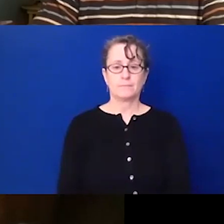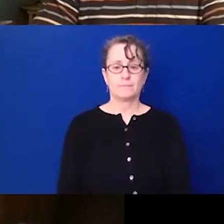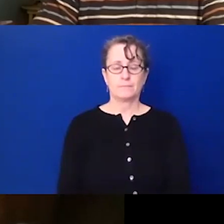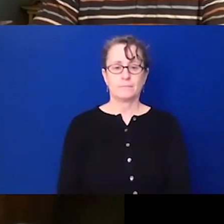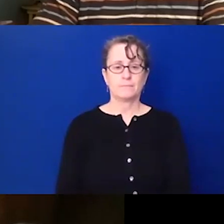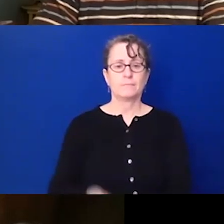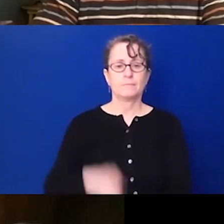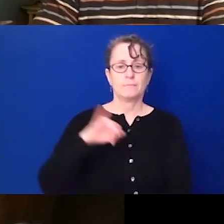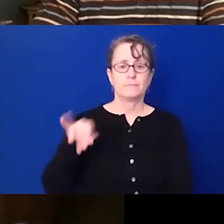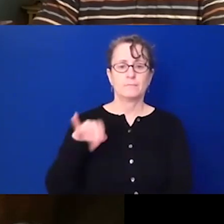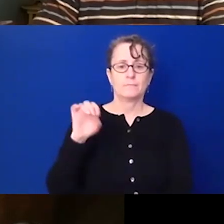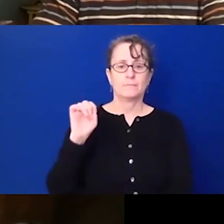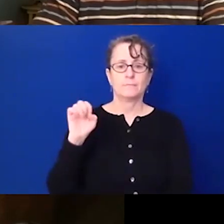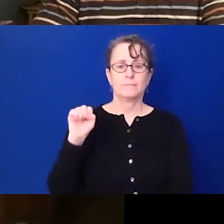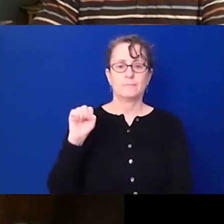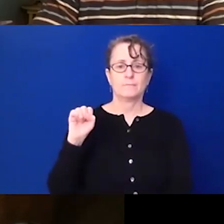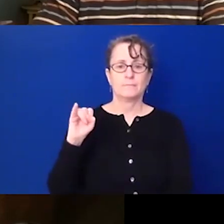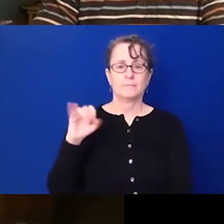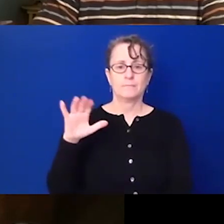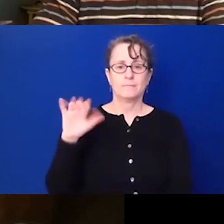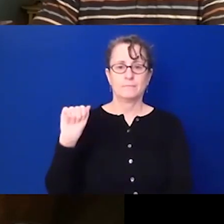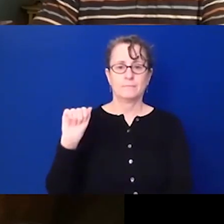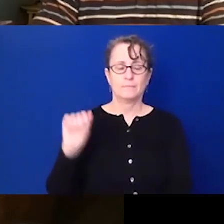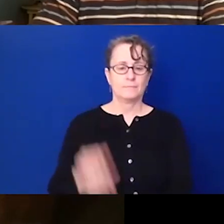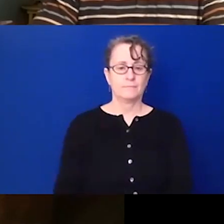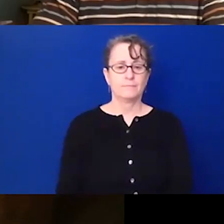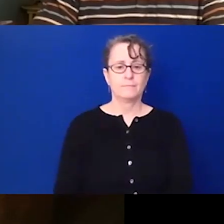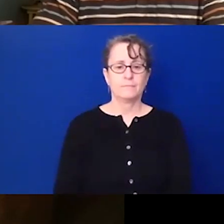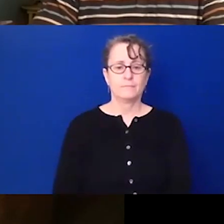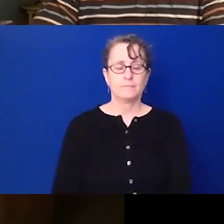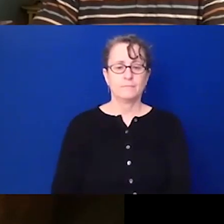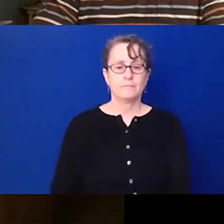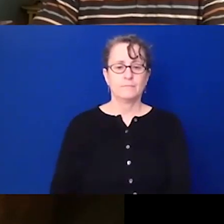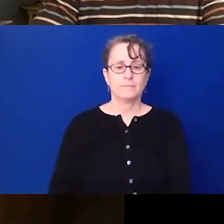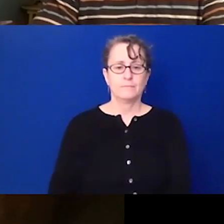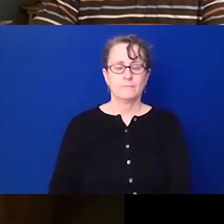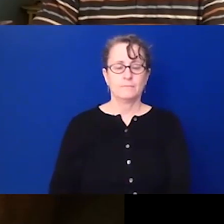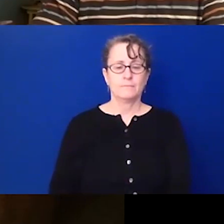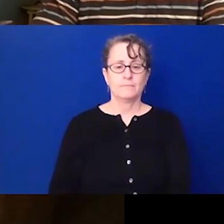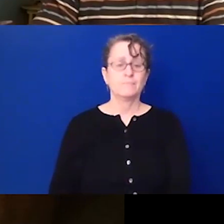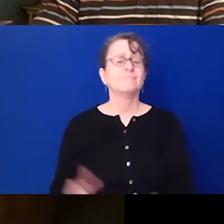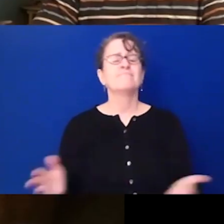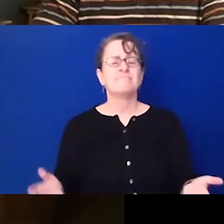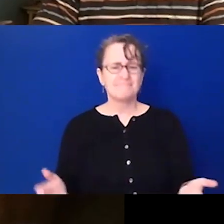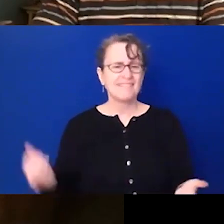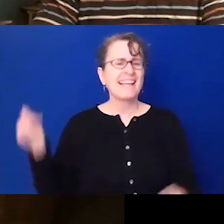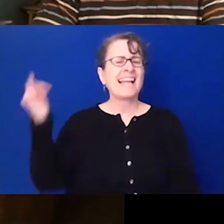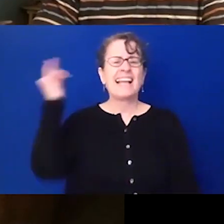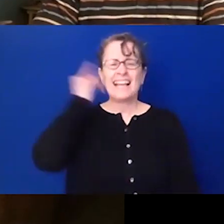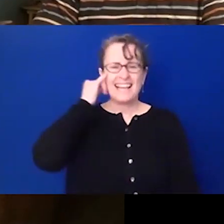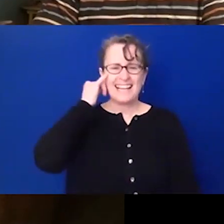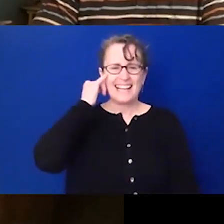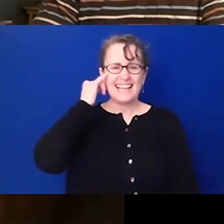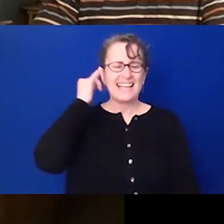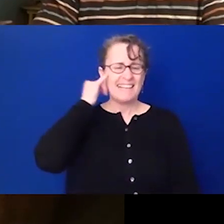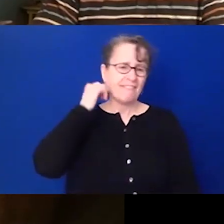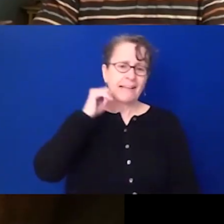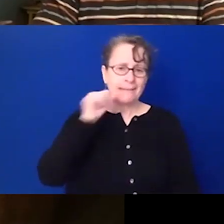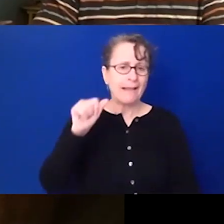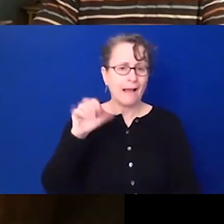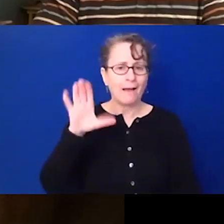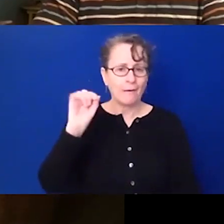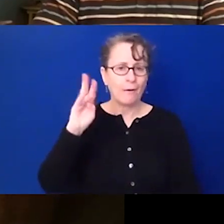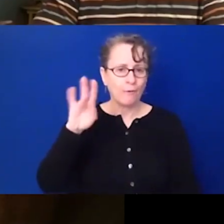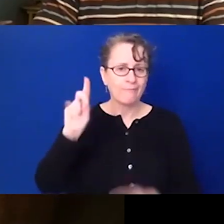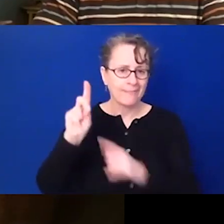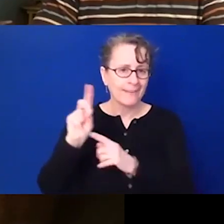Jessica. Sure. So in a normal world, when we have a fully functioning arts committee, this would